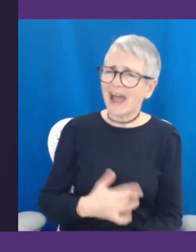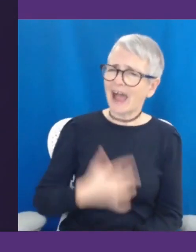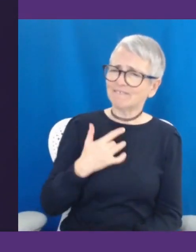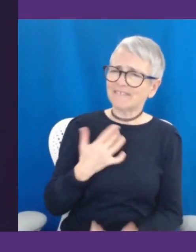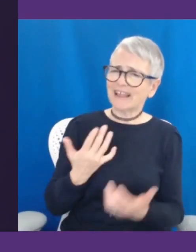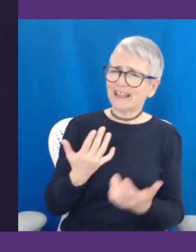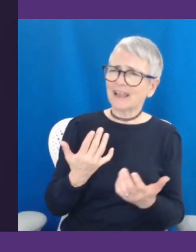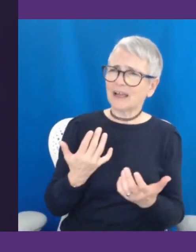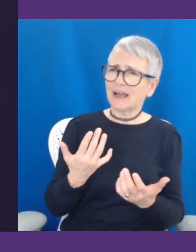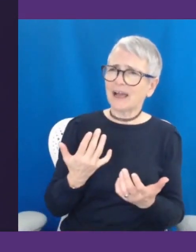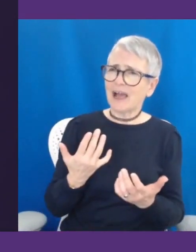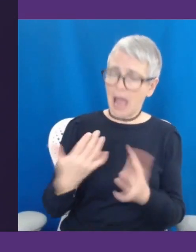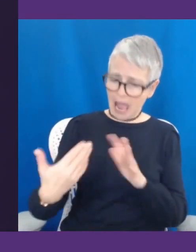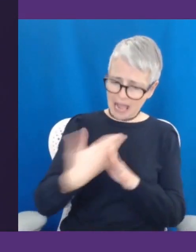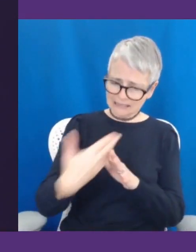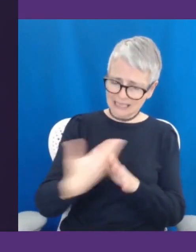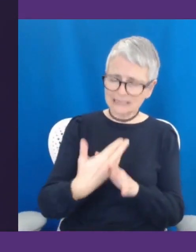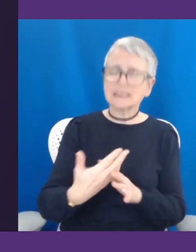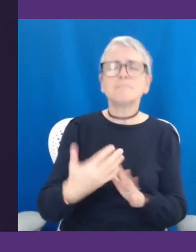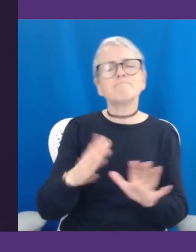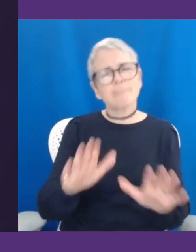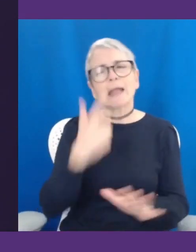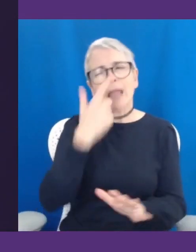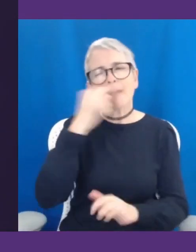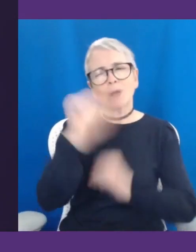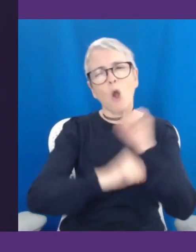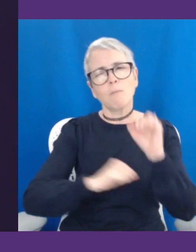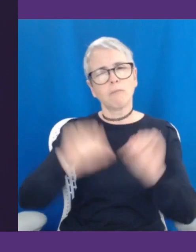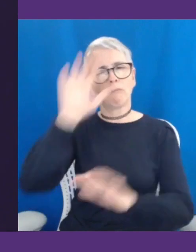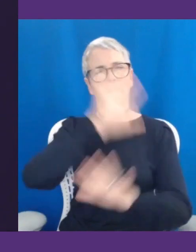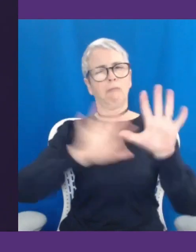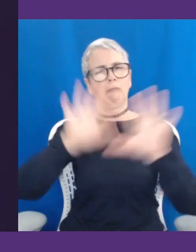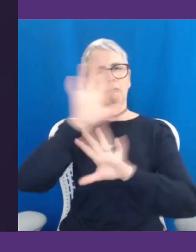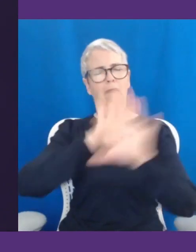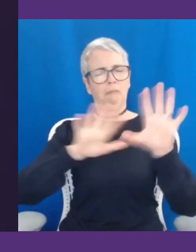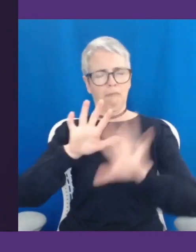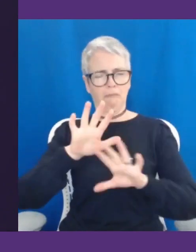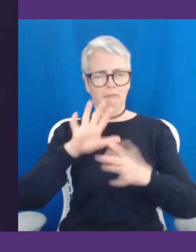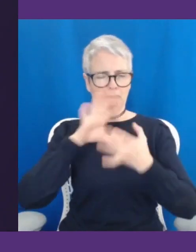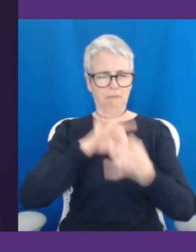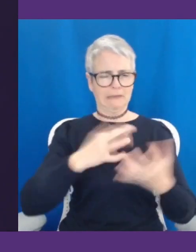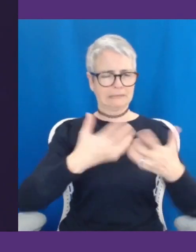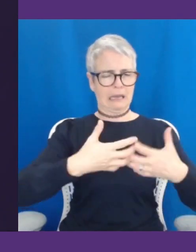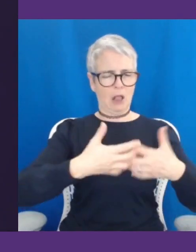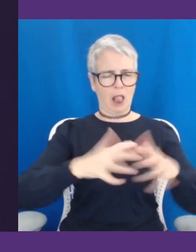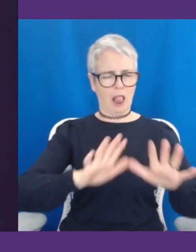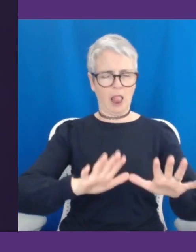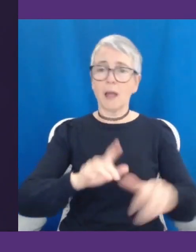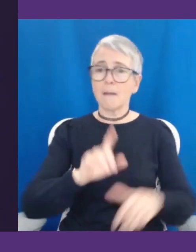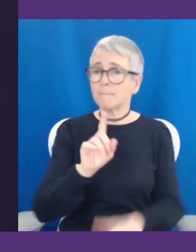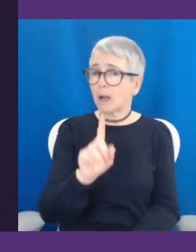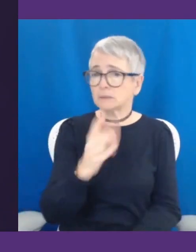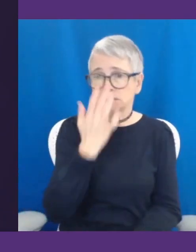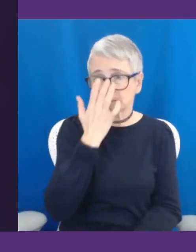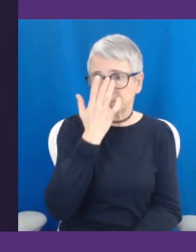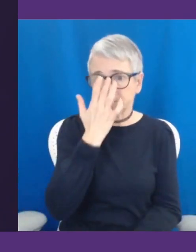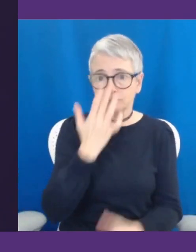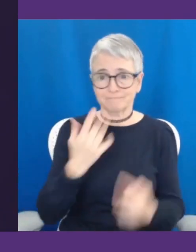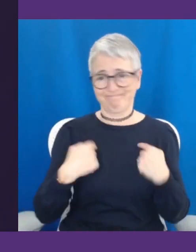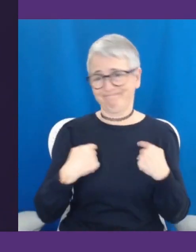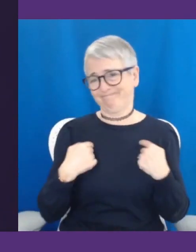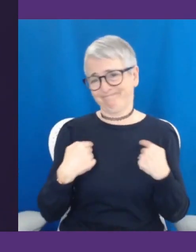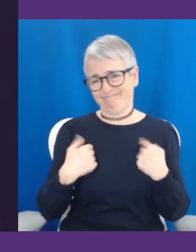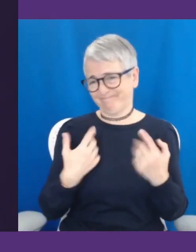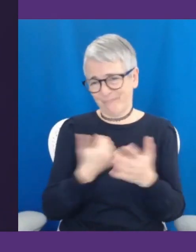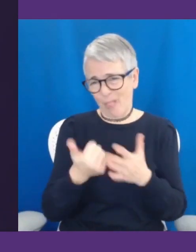accessibility, can get a little bit confused. That, it can be quite a technical thing, but the little, I guess, demonstration I do in some of the